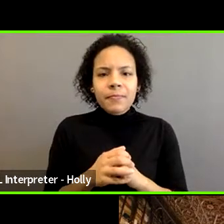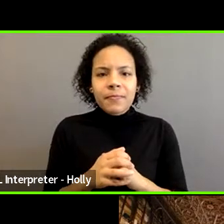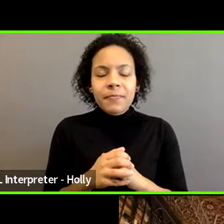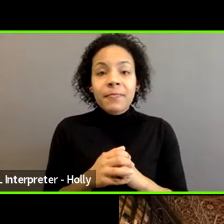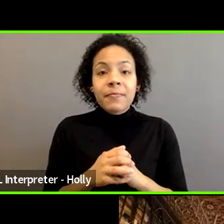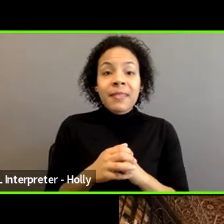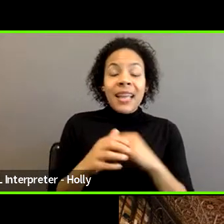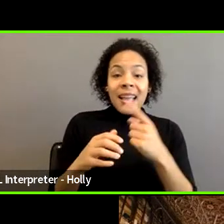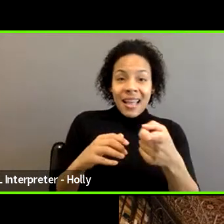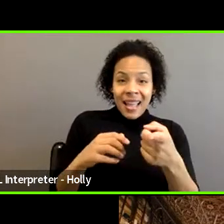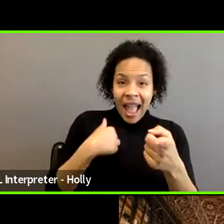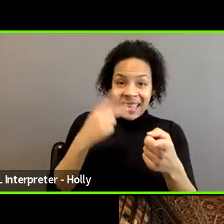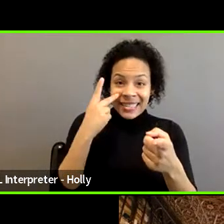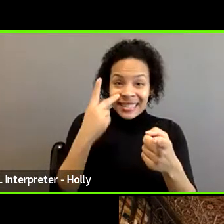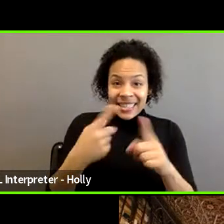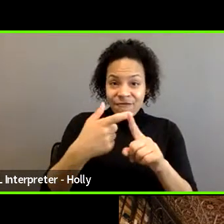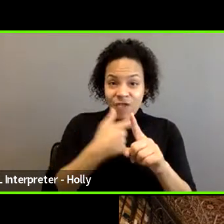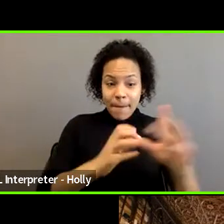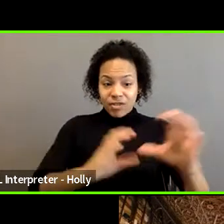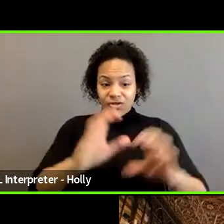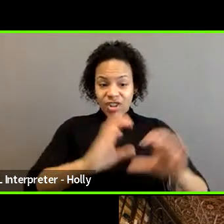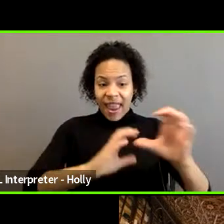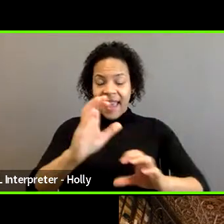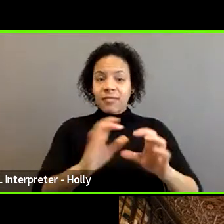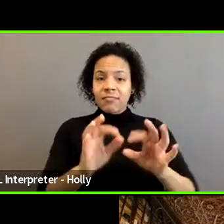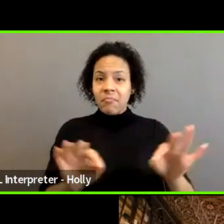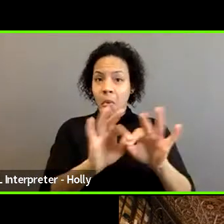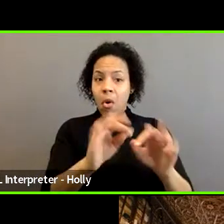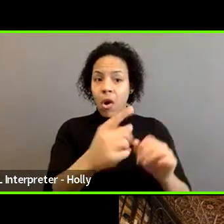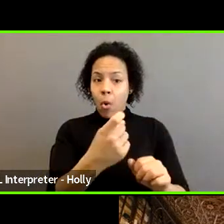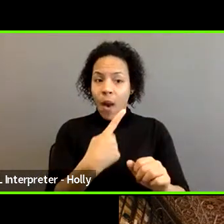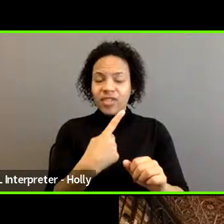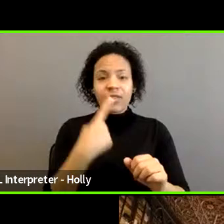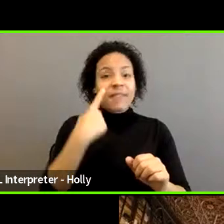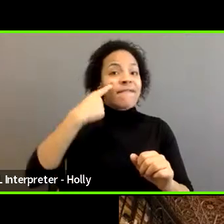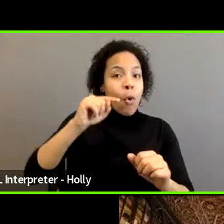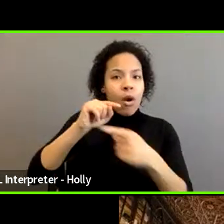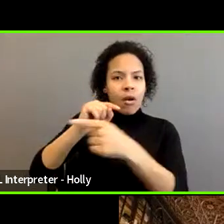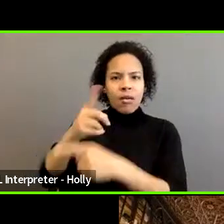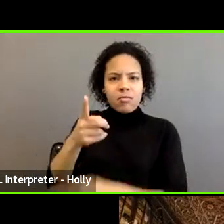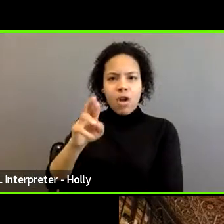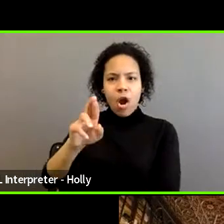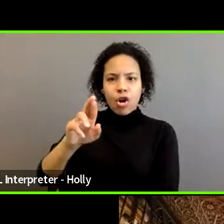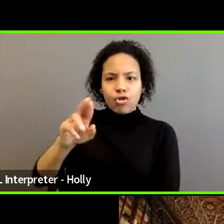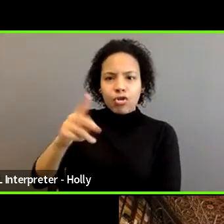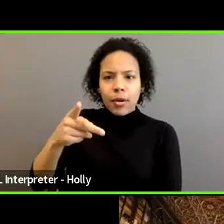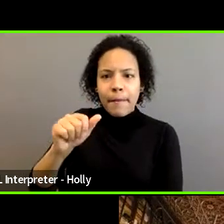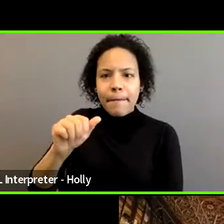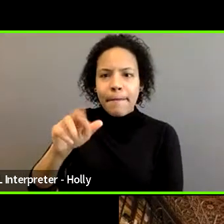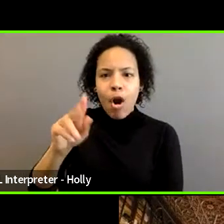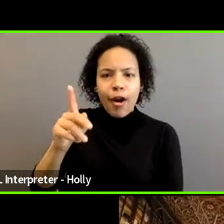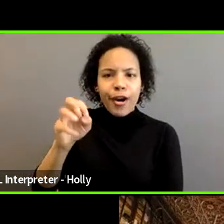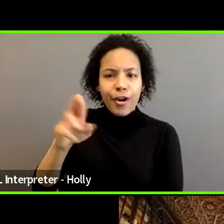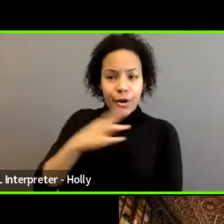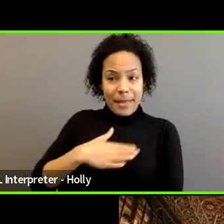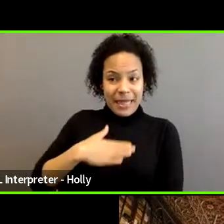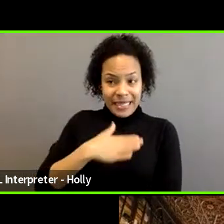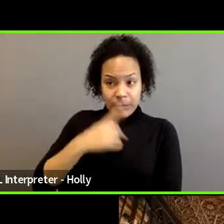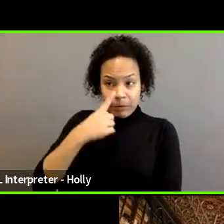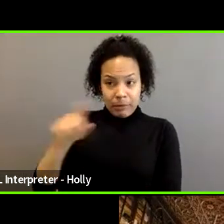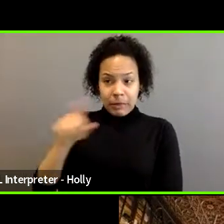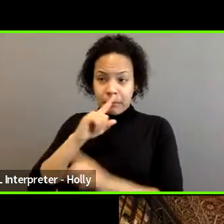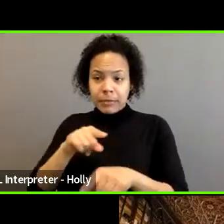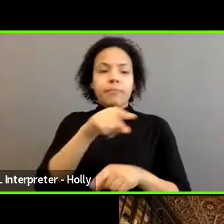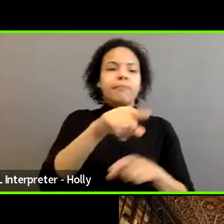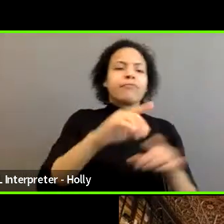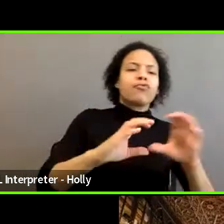sure that you catch this because I want to note that you might have to leave a little early. In the chat, how can those of us